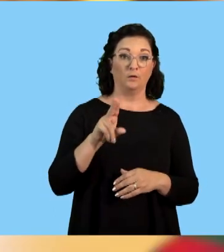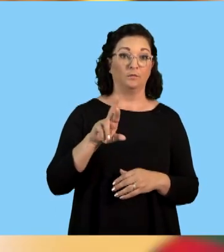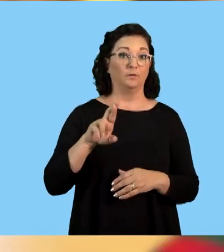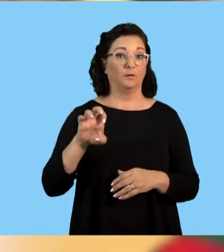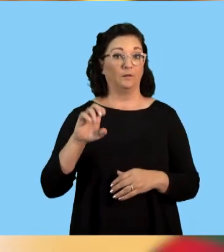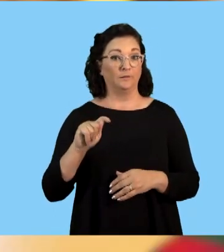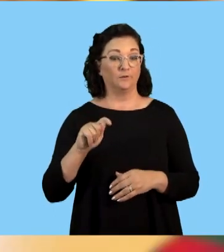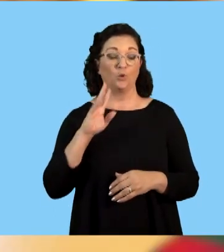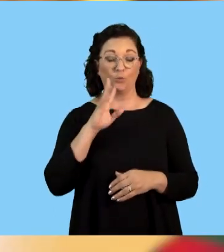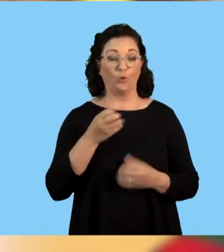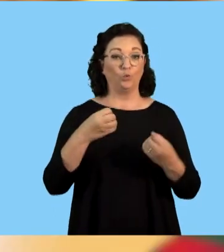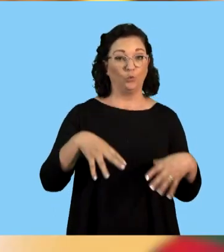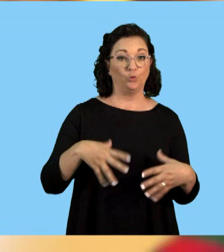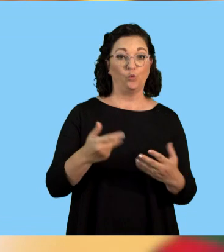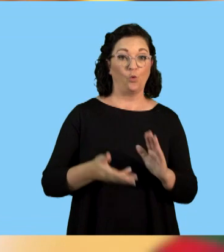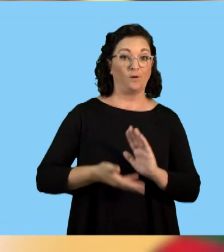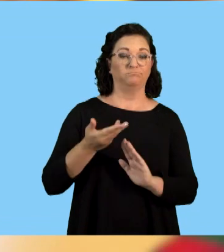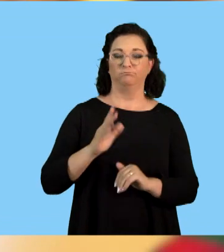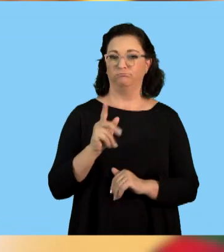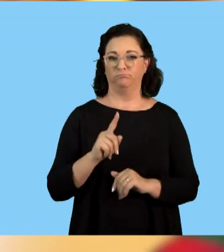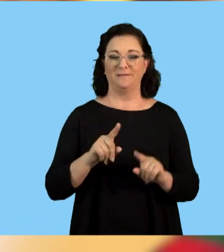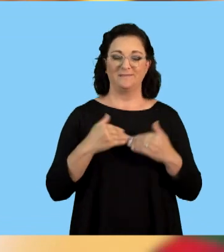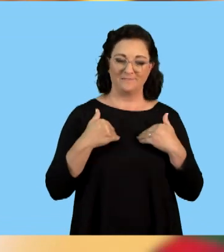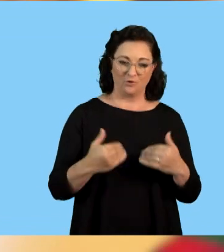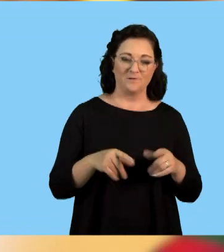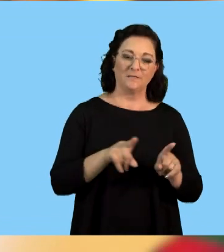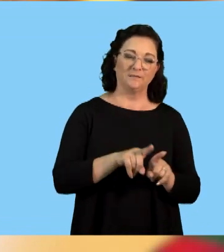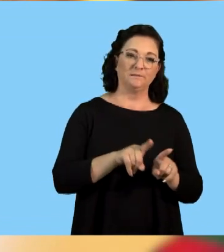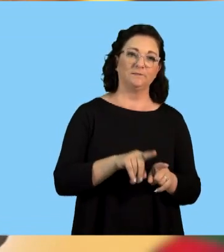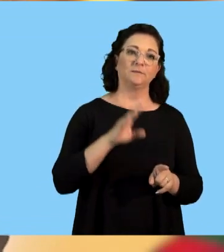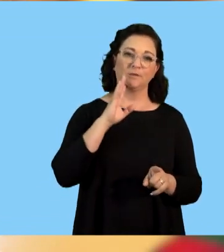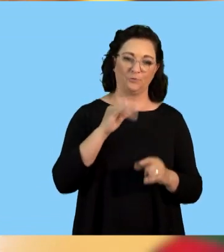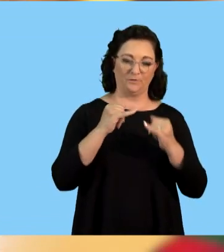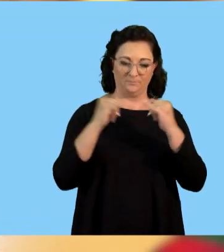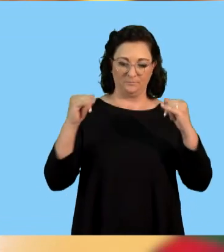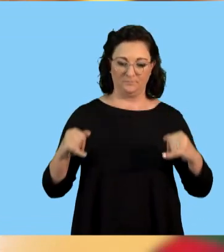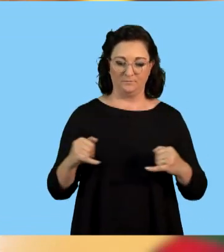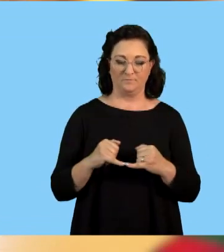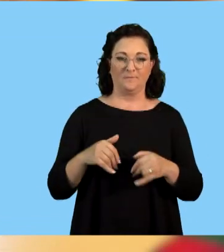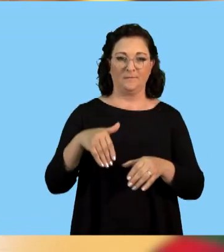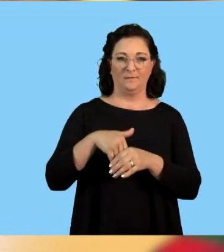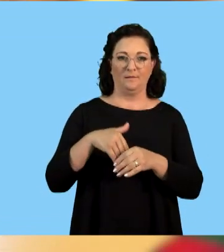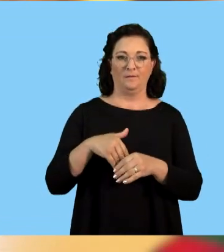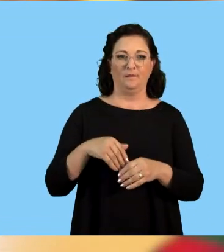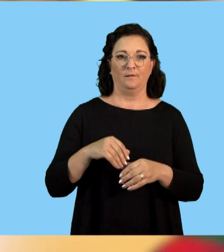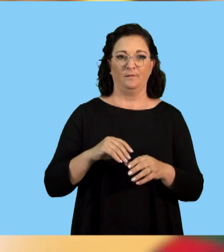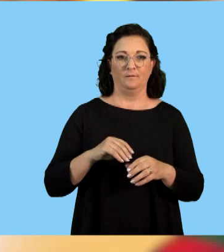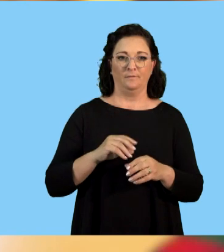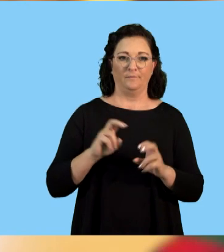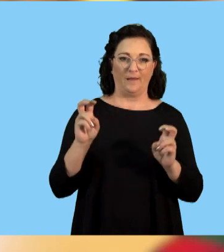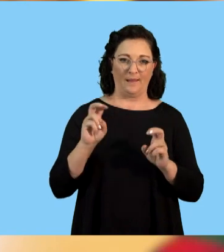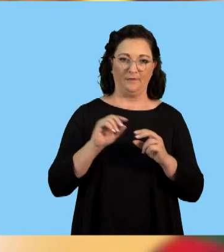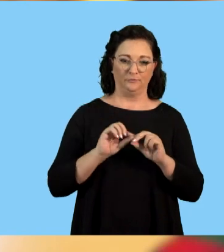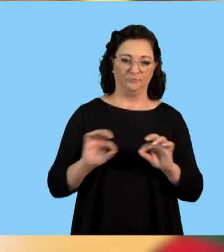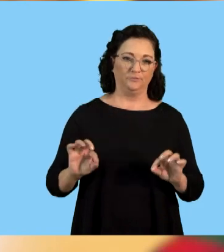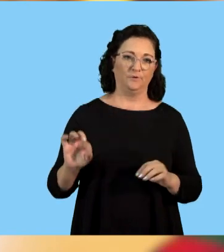more current. The current that we start with should be the current that we end up with once the current has circulated in the